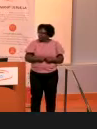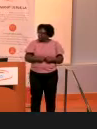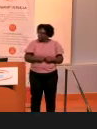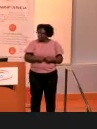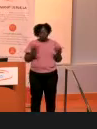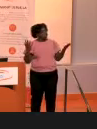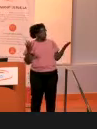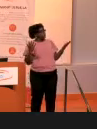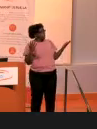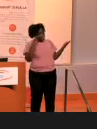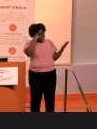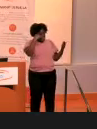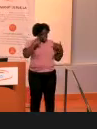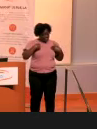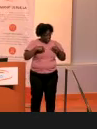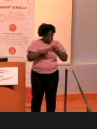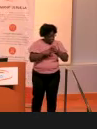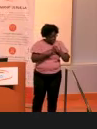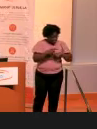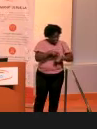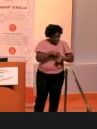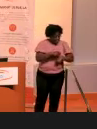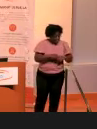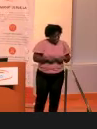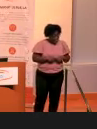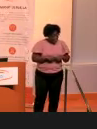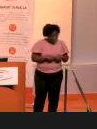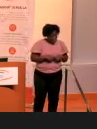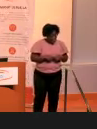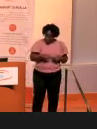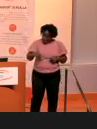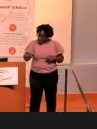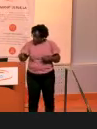And I think I saved some time for some questions.